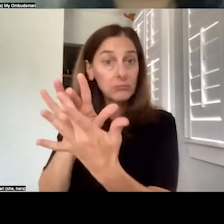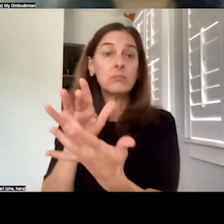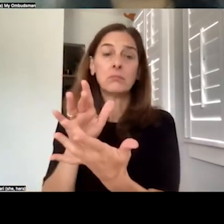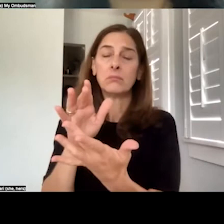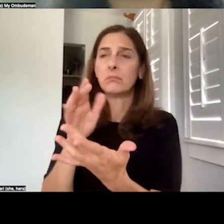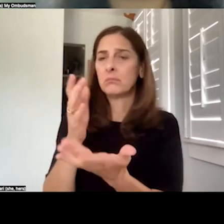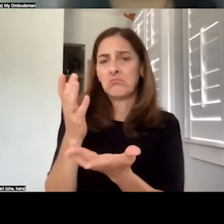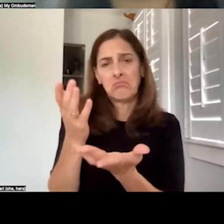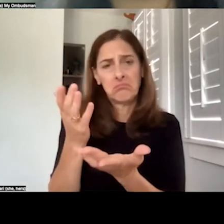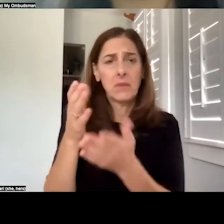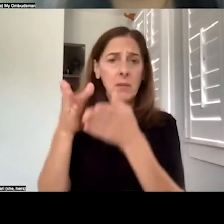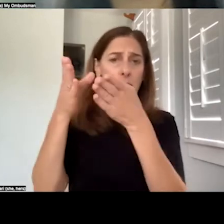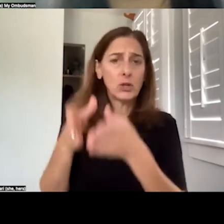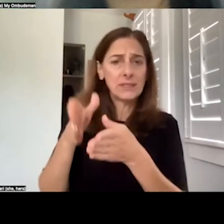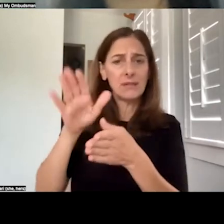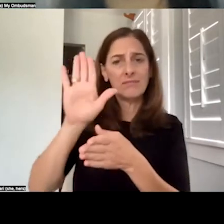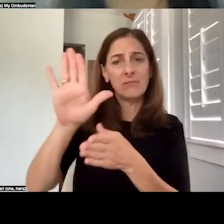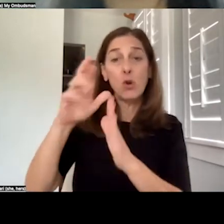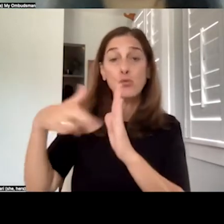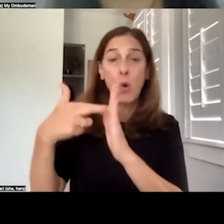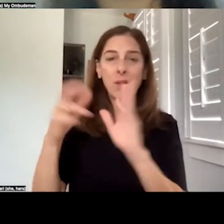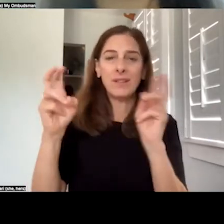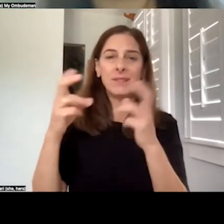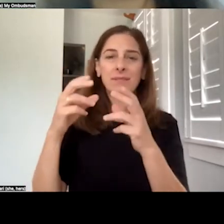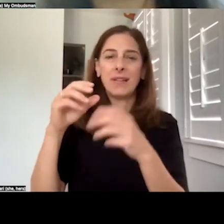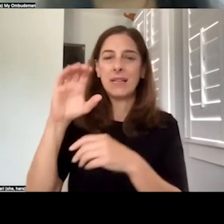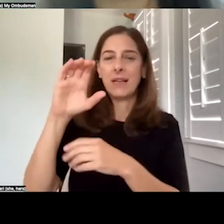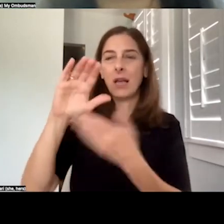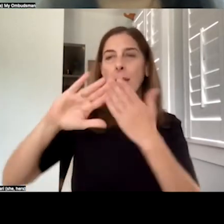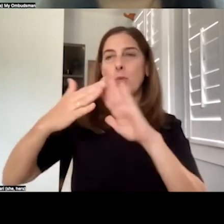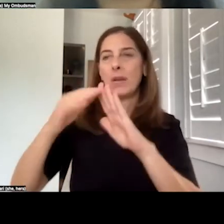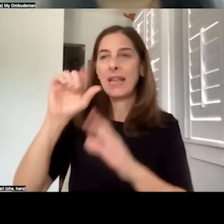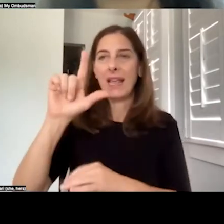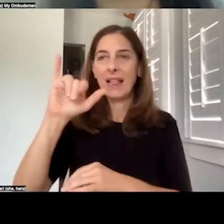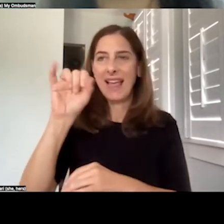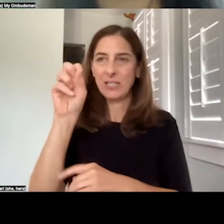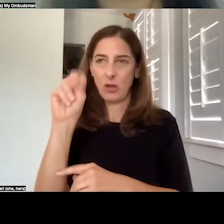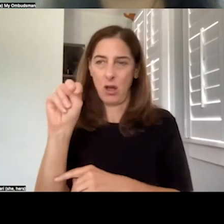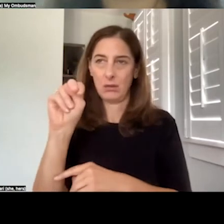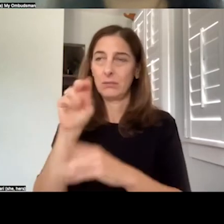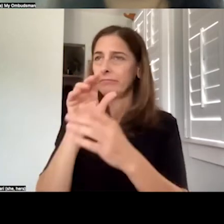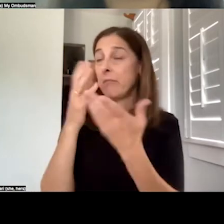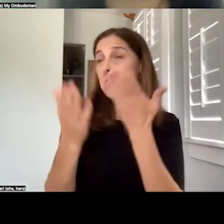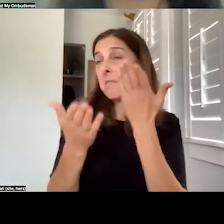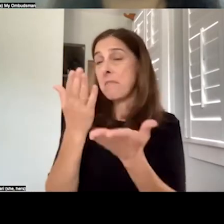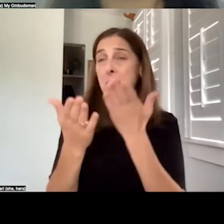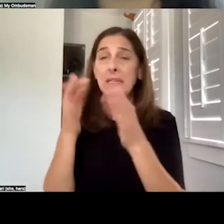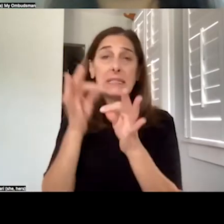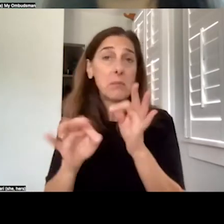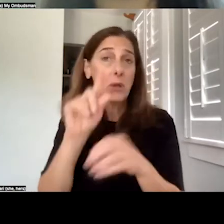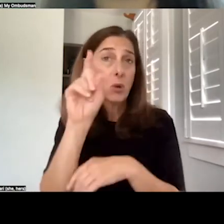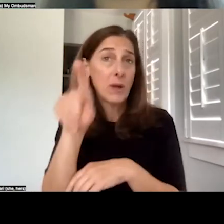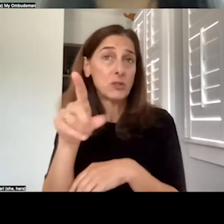and say, who can I reach out to for therapy services